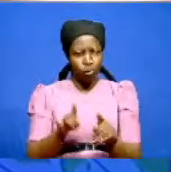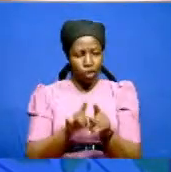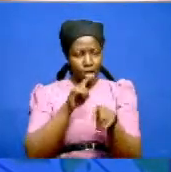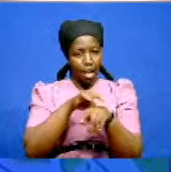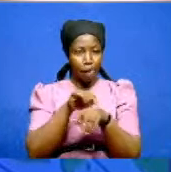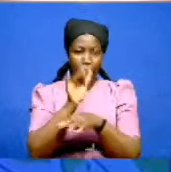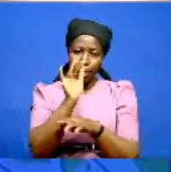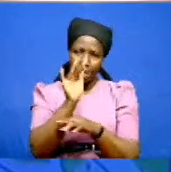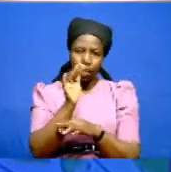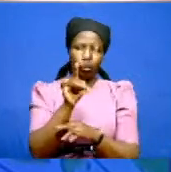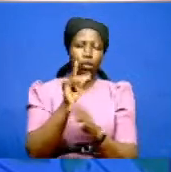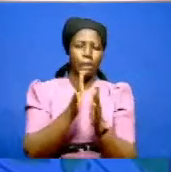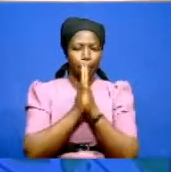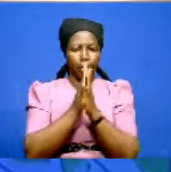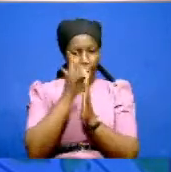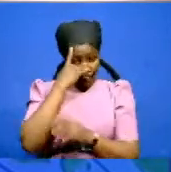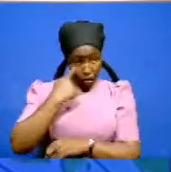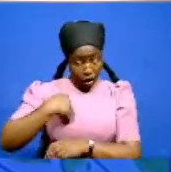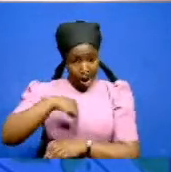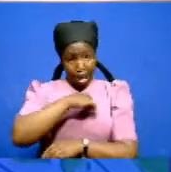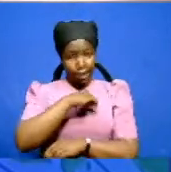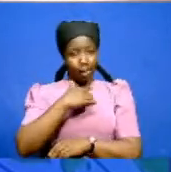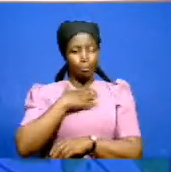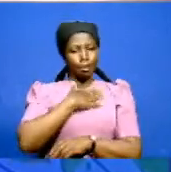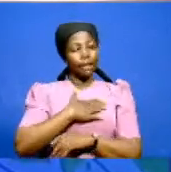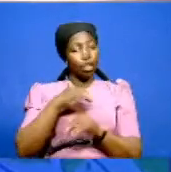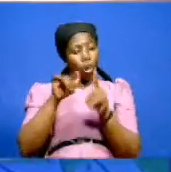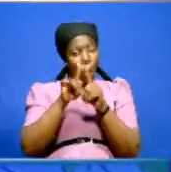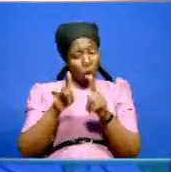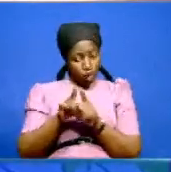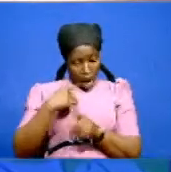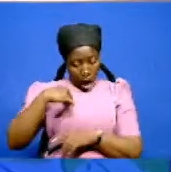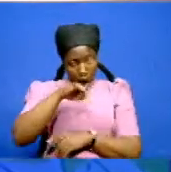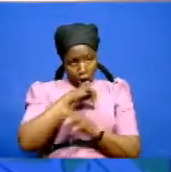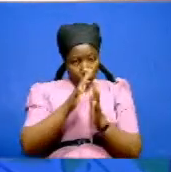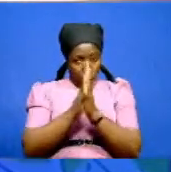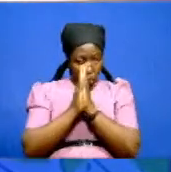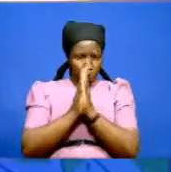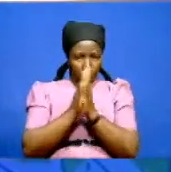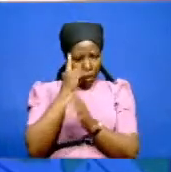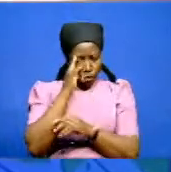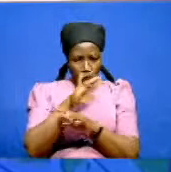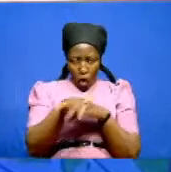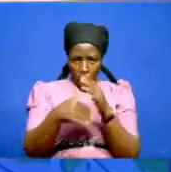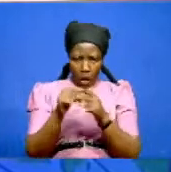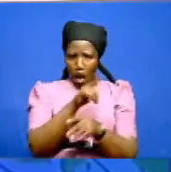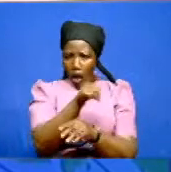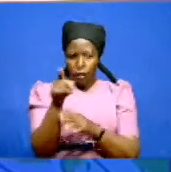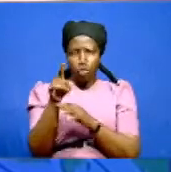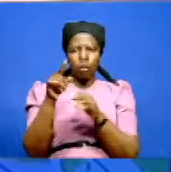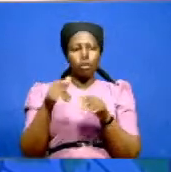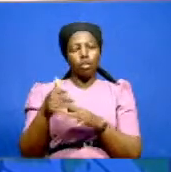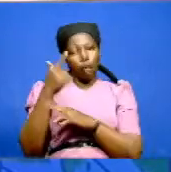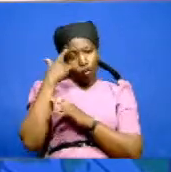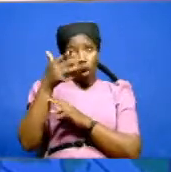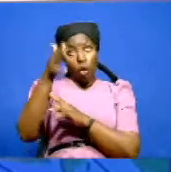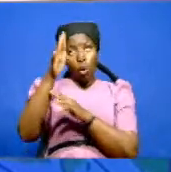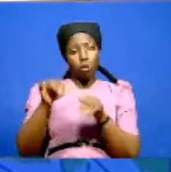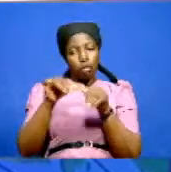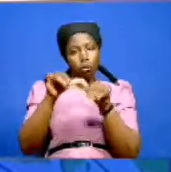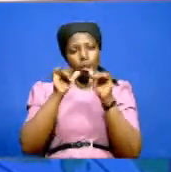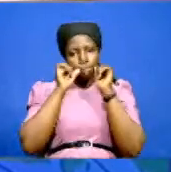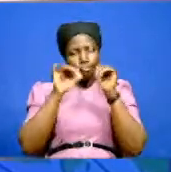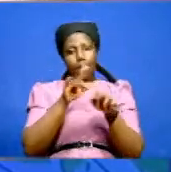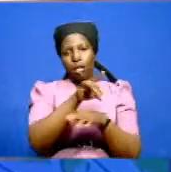ask you to pray for us, we too shall pray for all of you, that God may continue to bless you. Thank you very